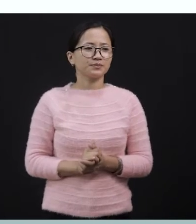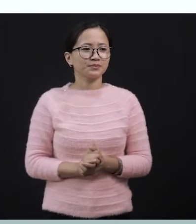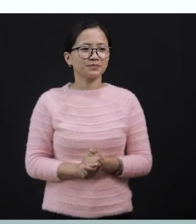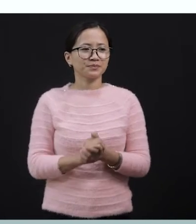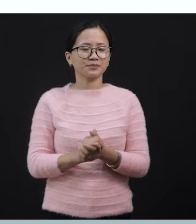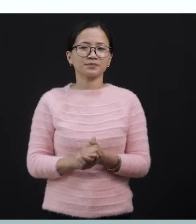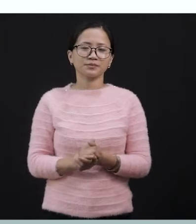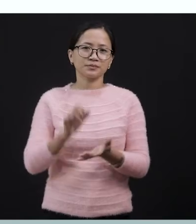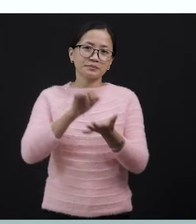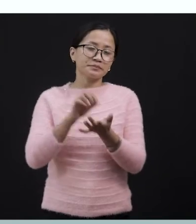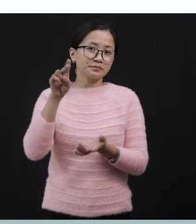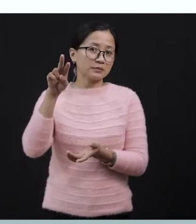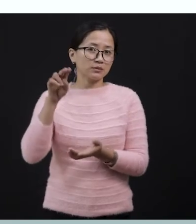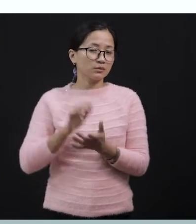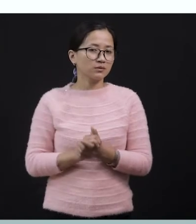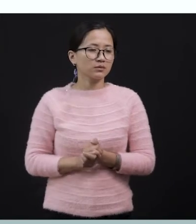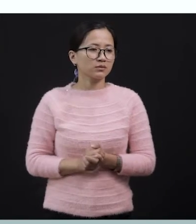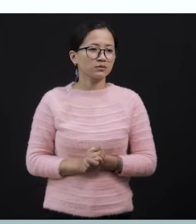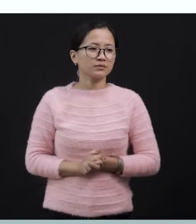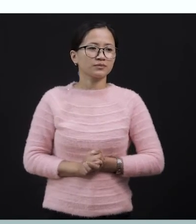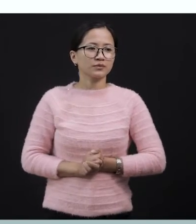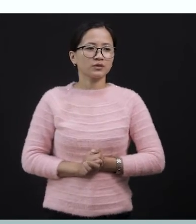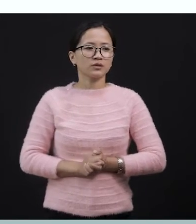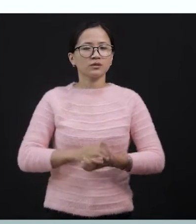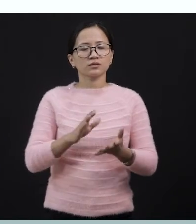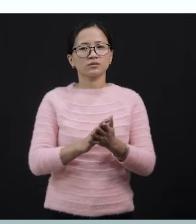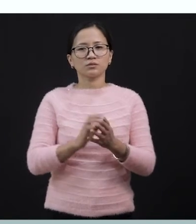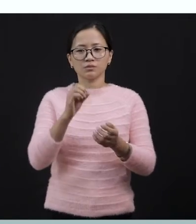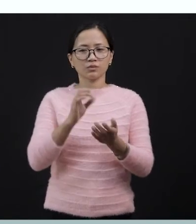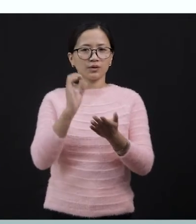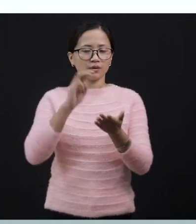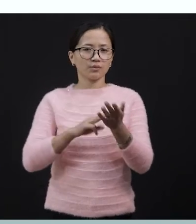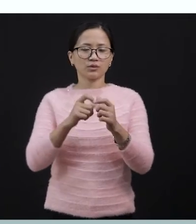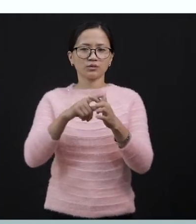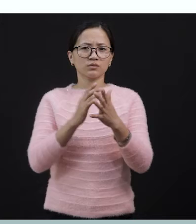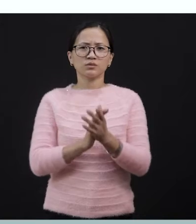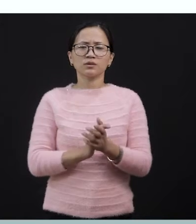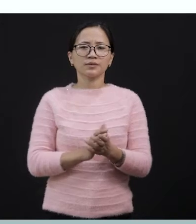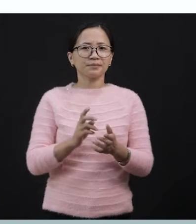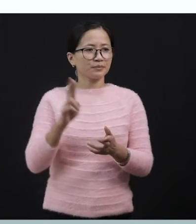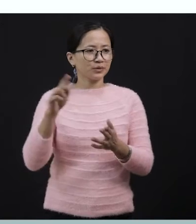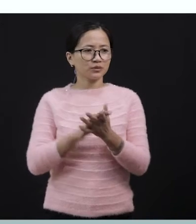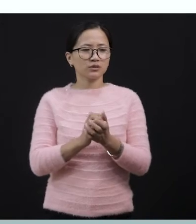So that means the major constituent of air is nitrogen